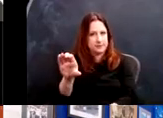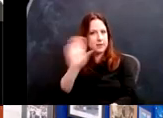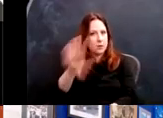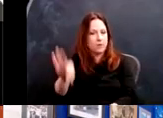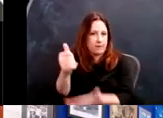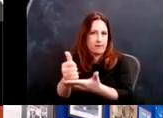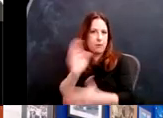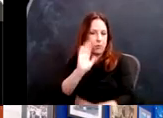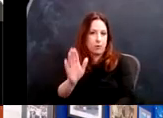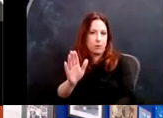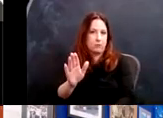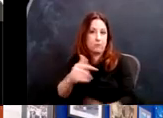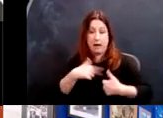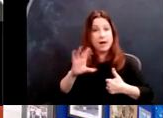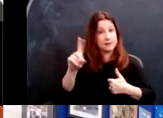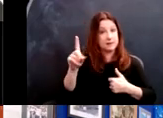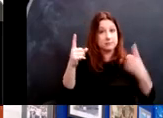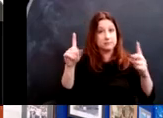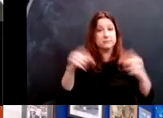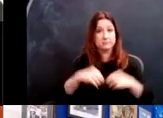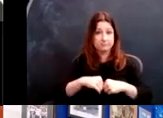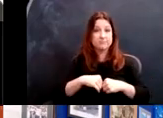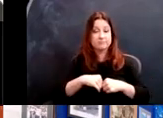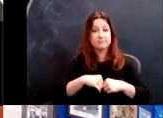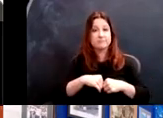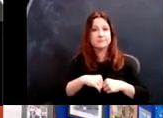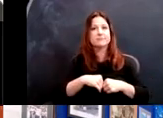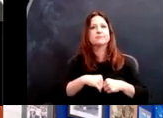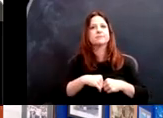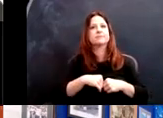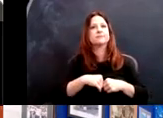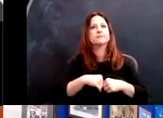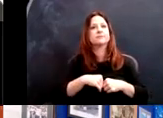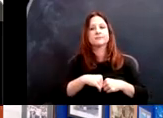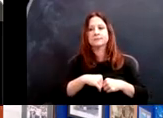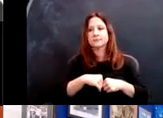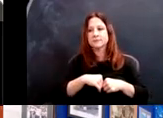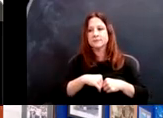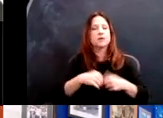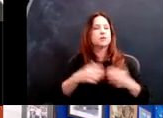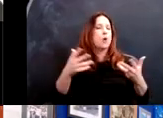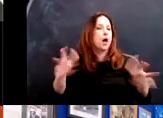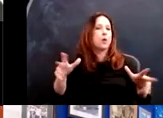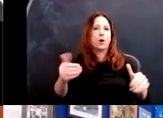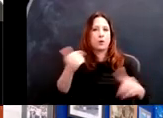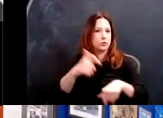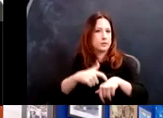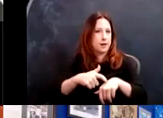I know I did. So I don't want to take up a whole lot of